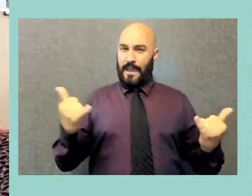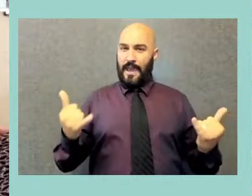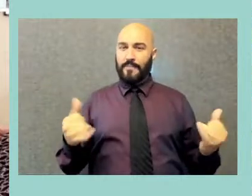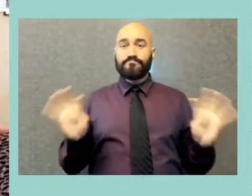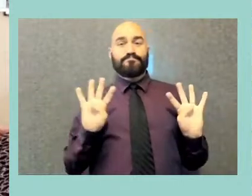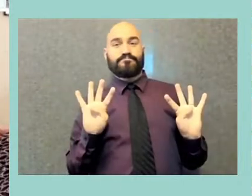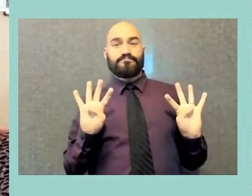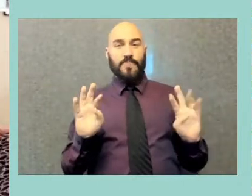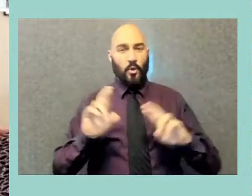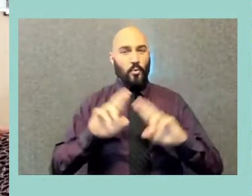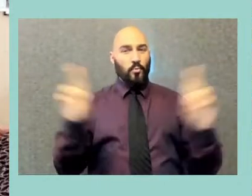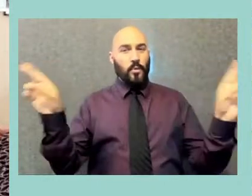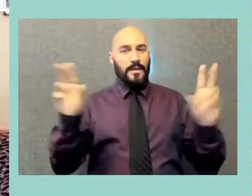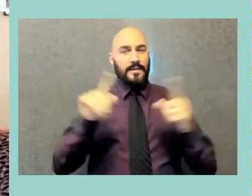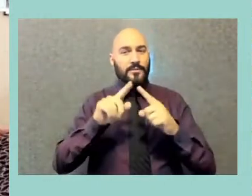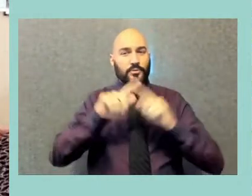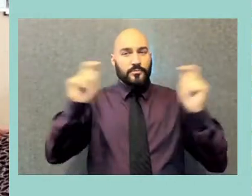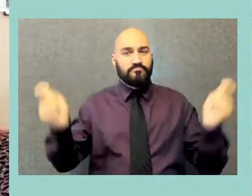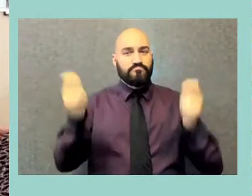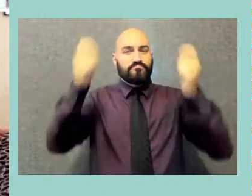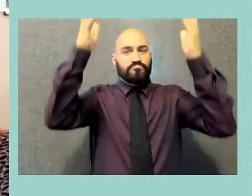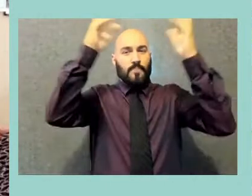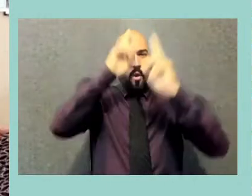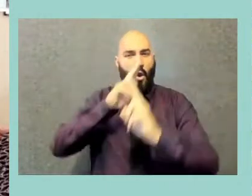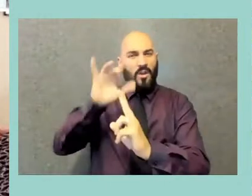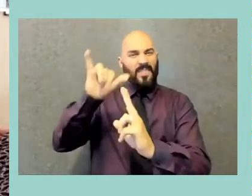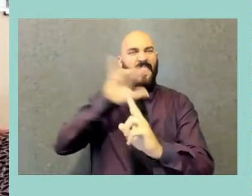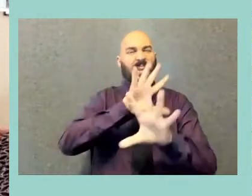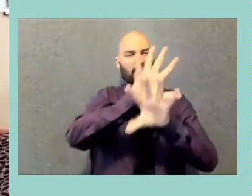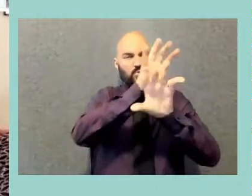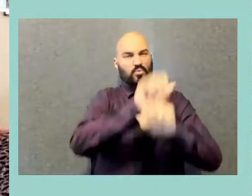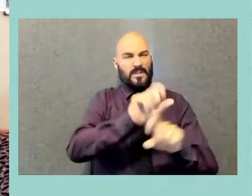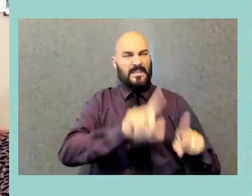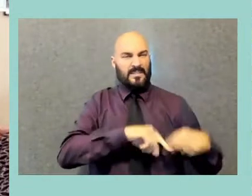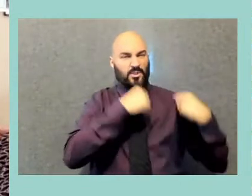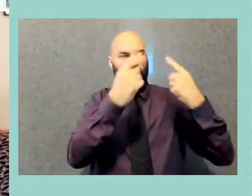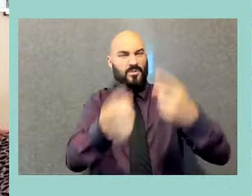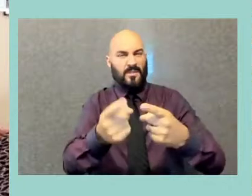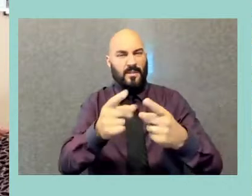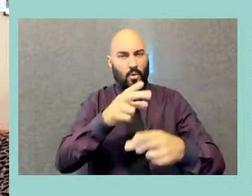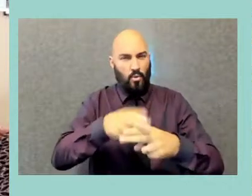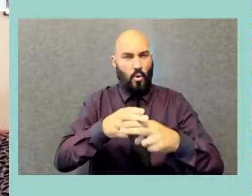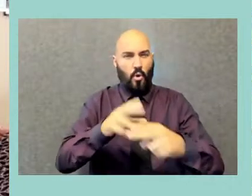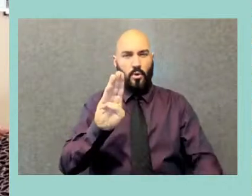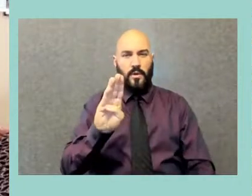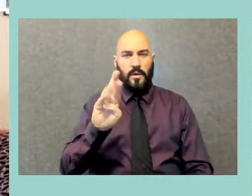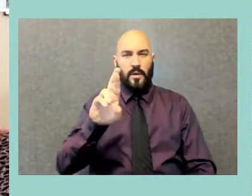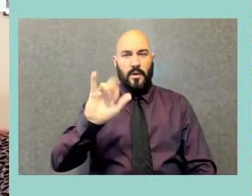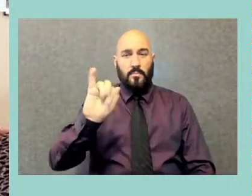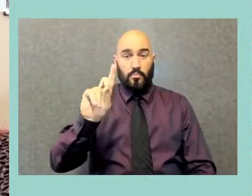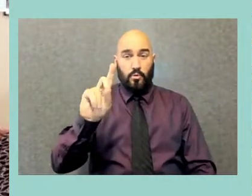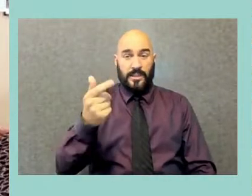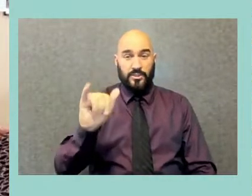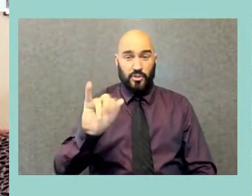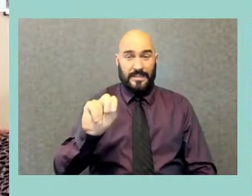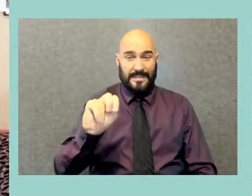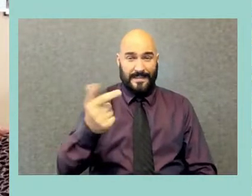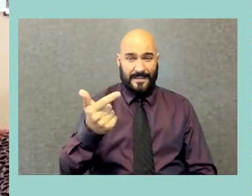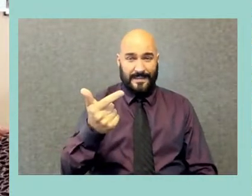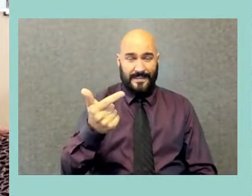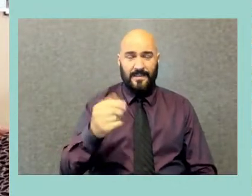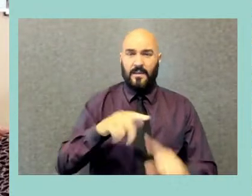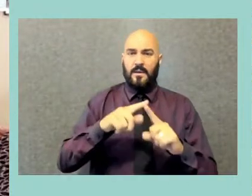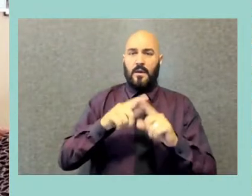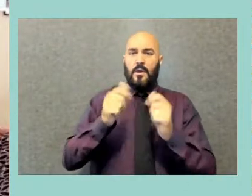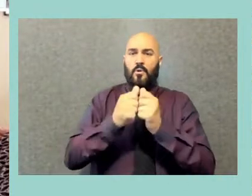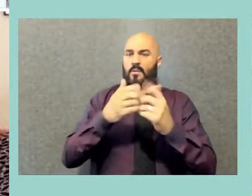tradition of bridging. Throughout the pain, we are here together in this holy moment.